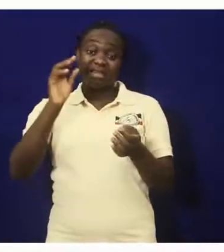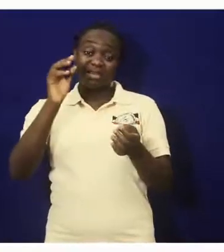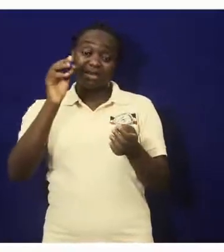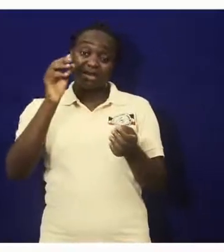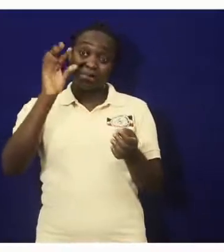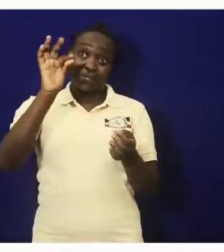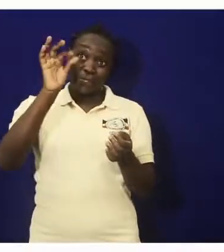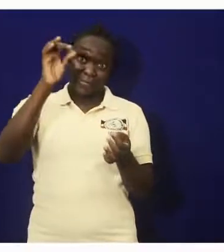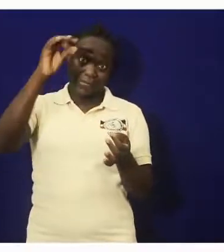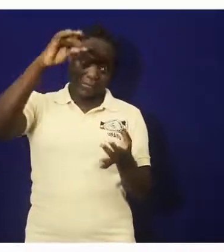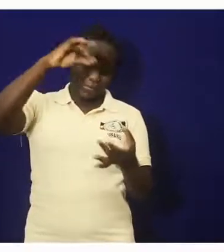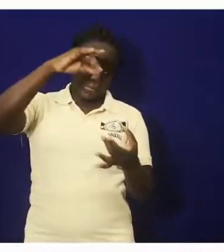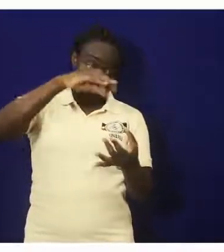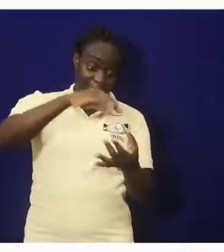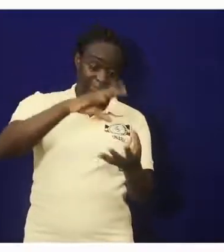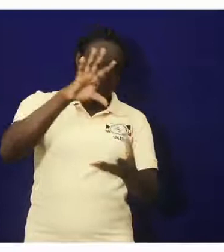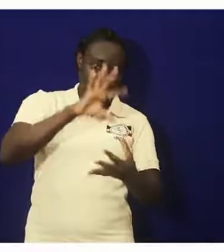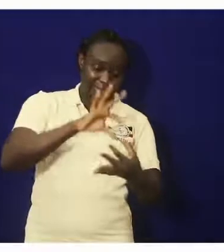Yes.